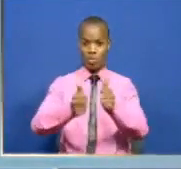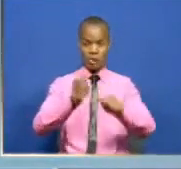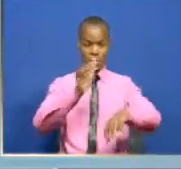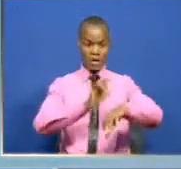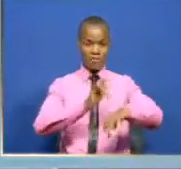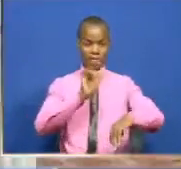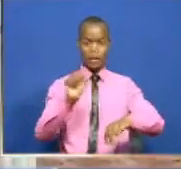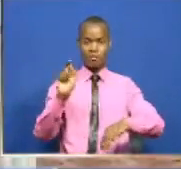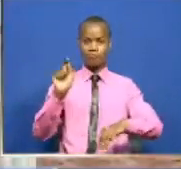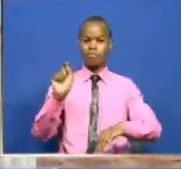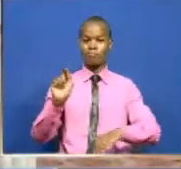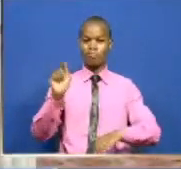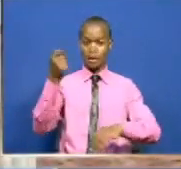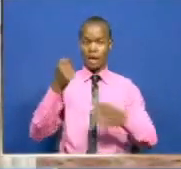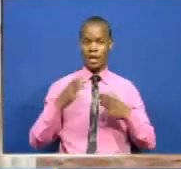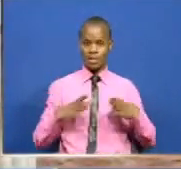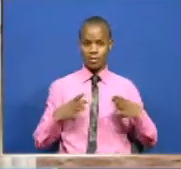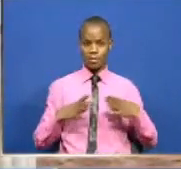country.